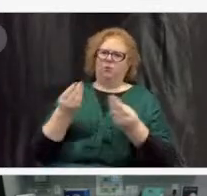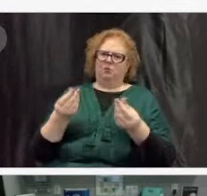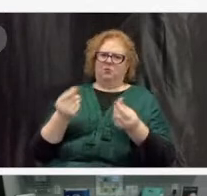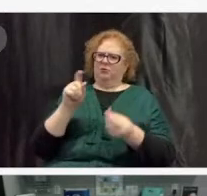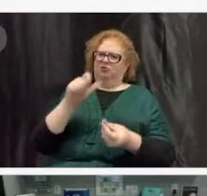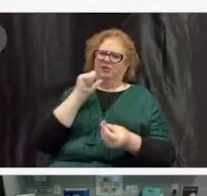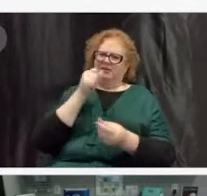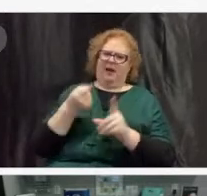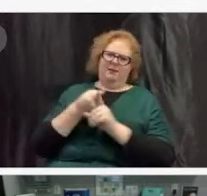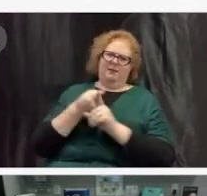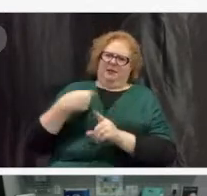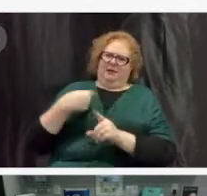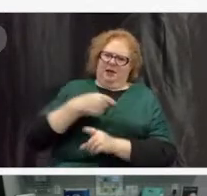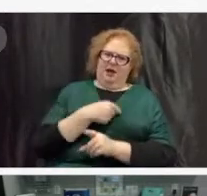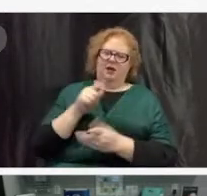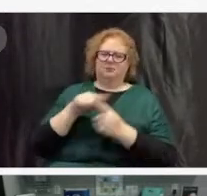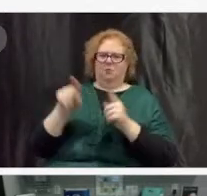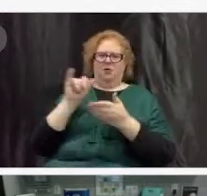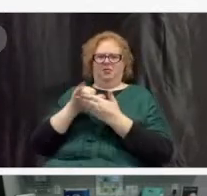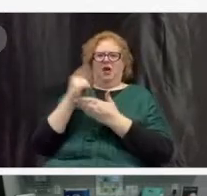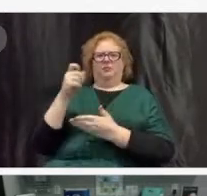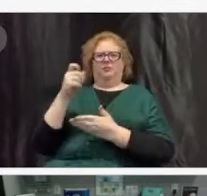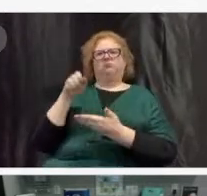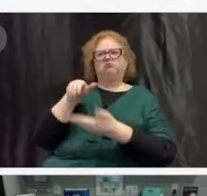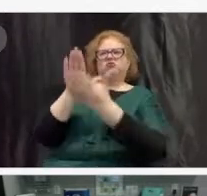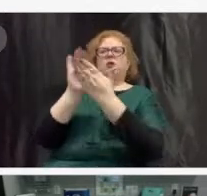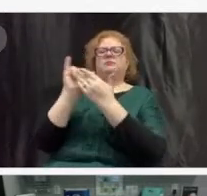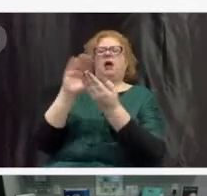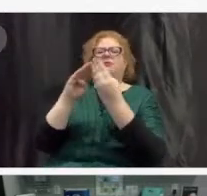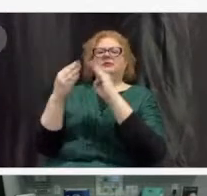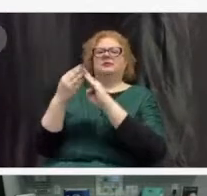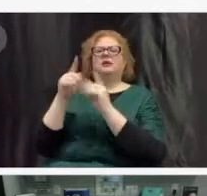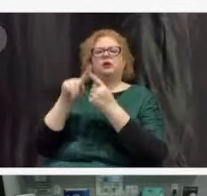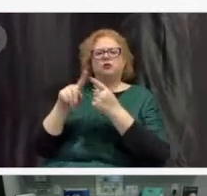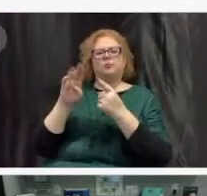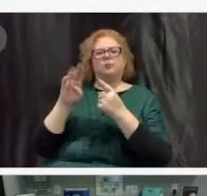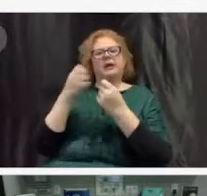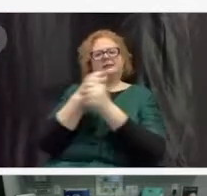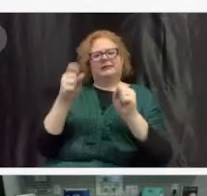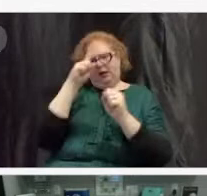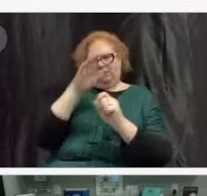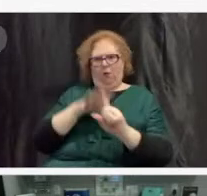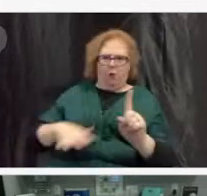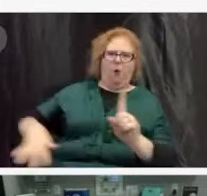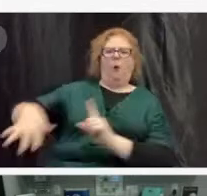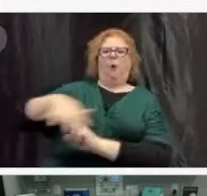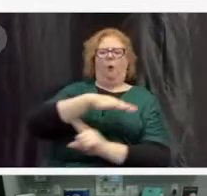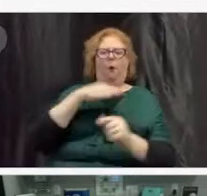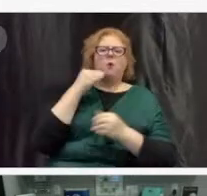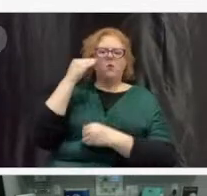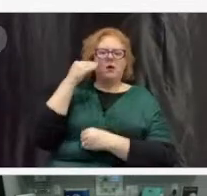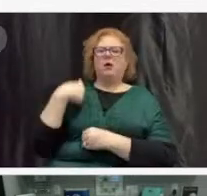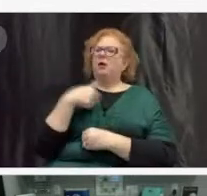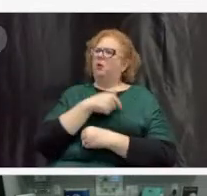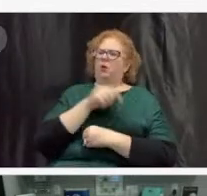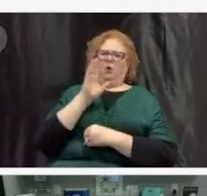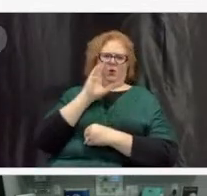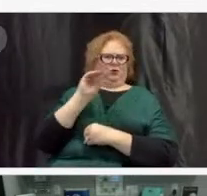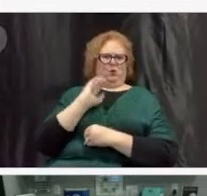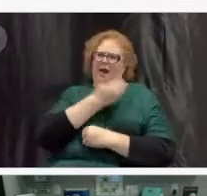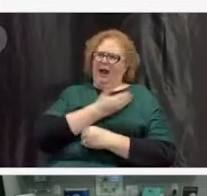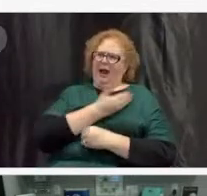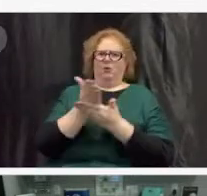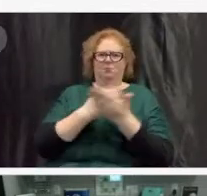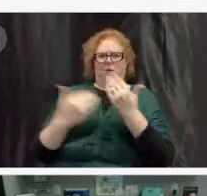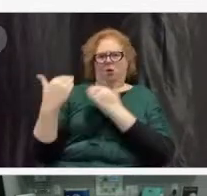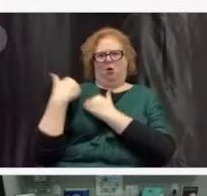safer for the whole community and our guests included. We are more than willing to do our part to ensure guests and neighborhood safety. In light of learning